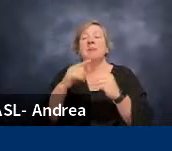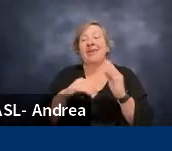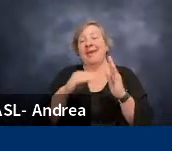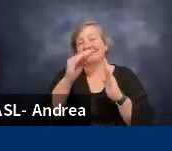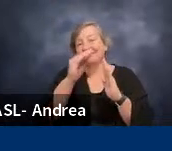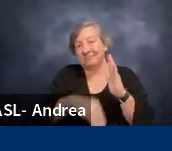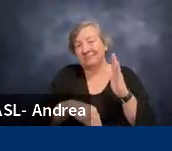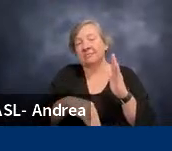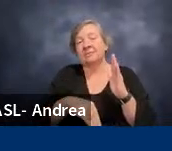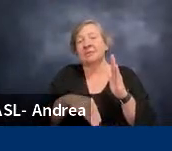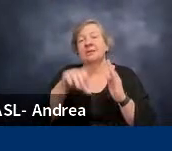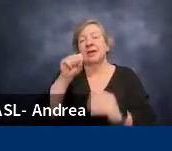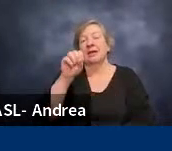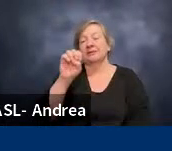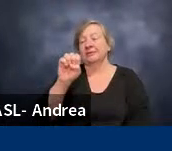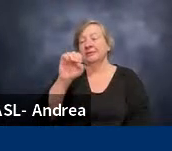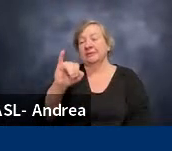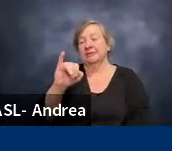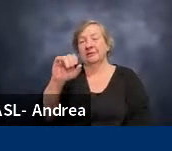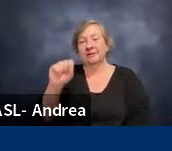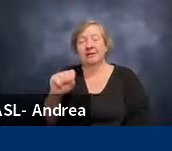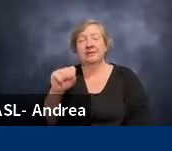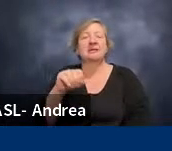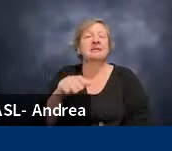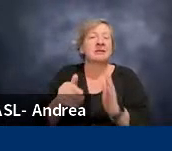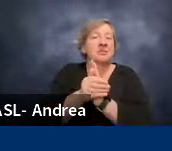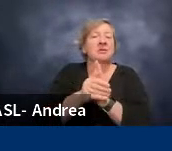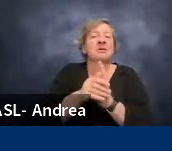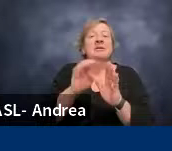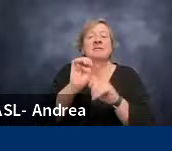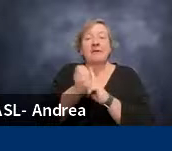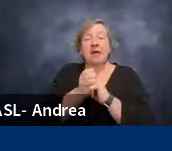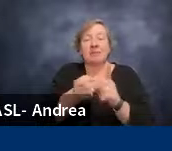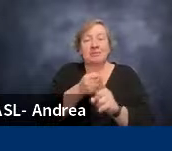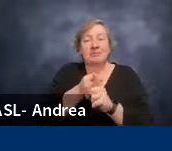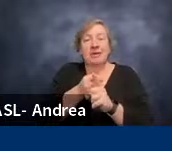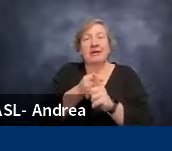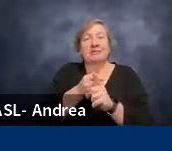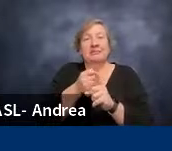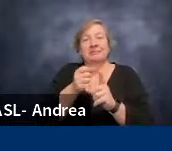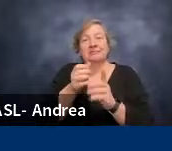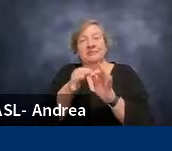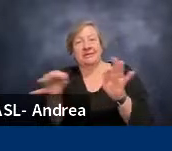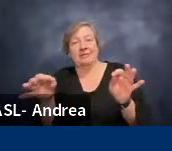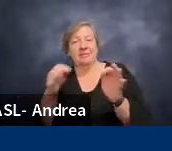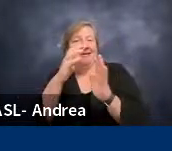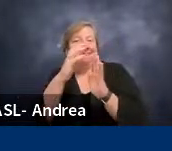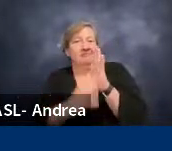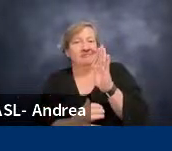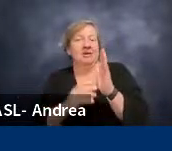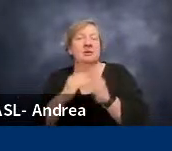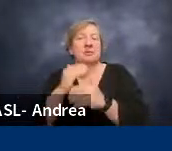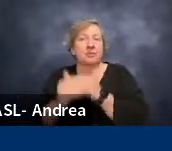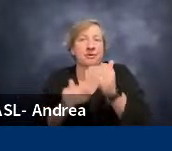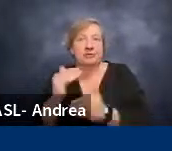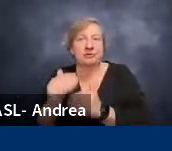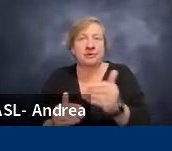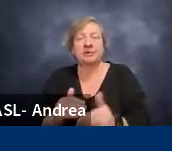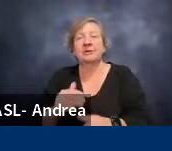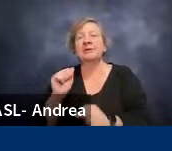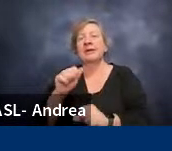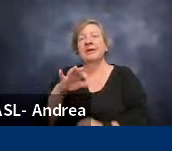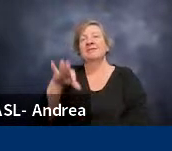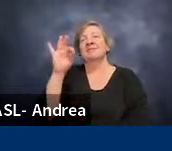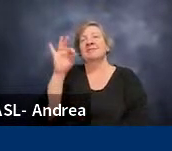supplemental environmental impact statement process. This can be found in the document when it's published this